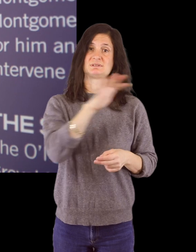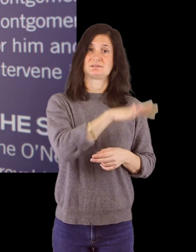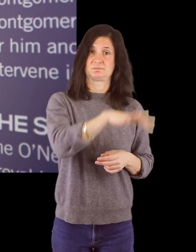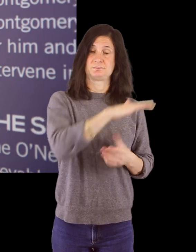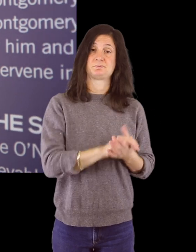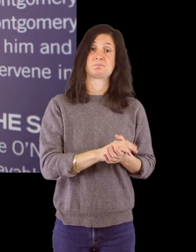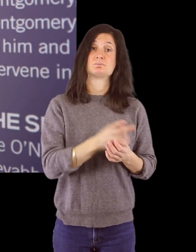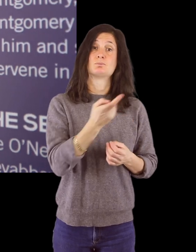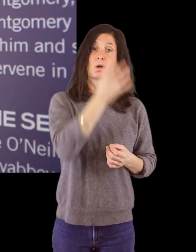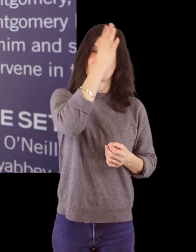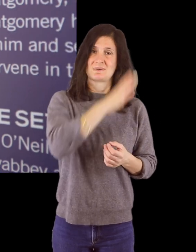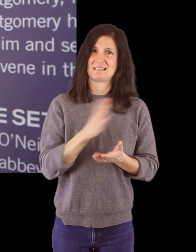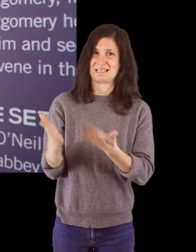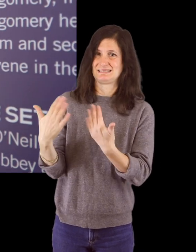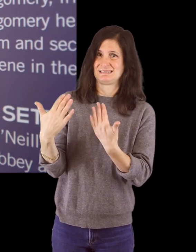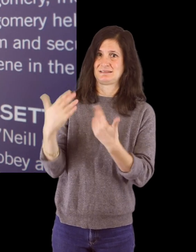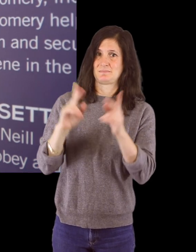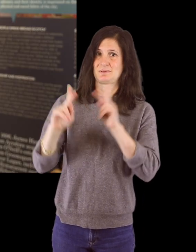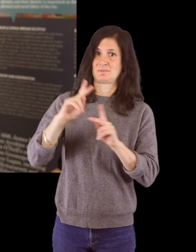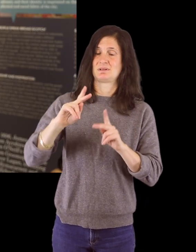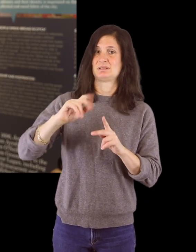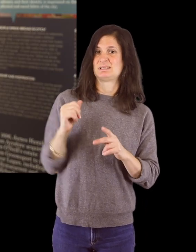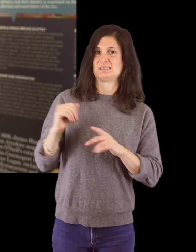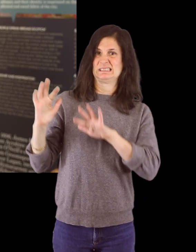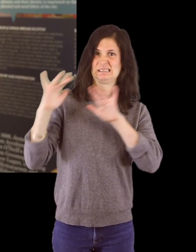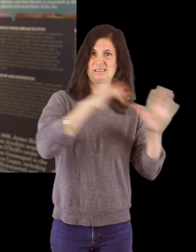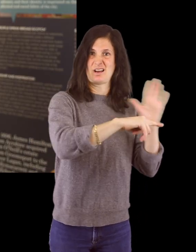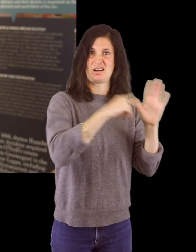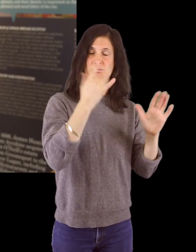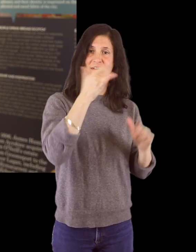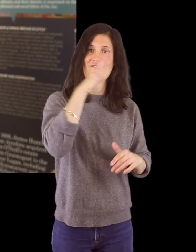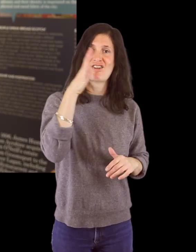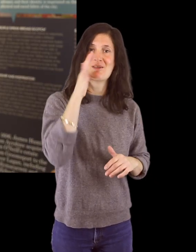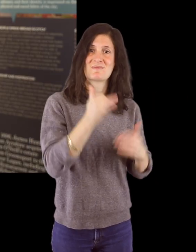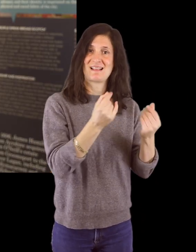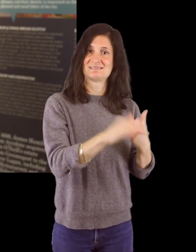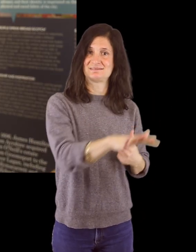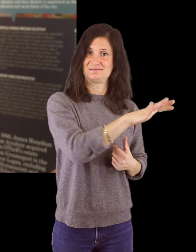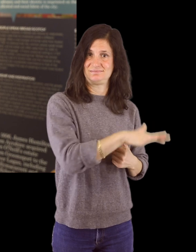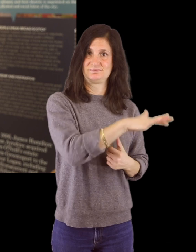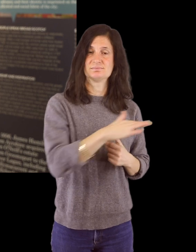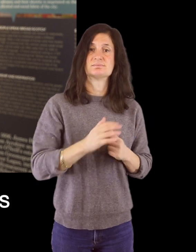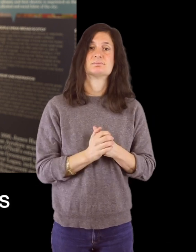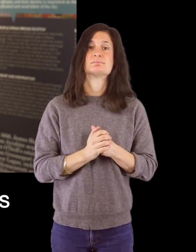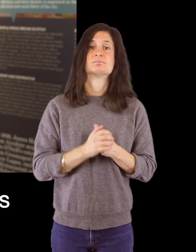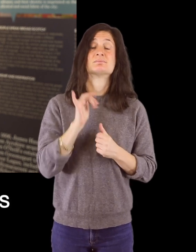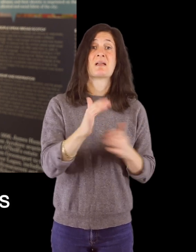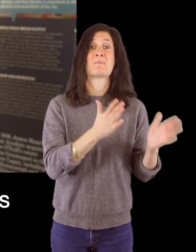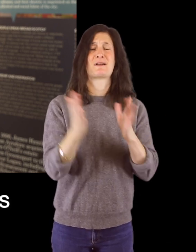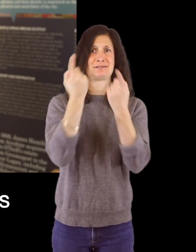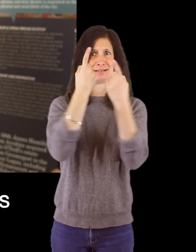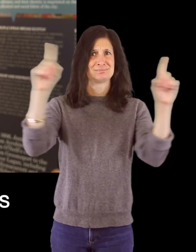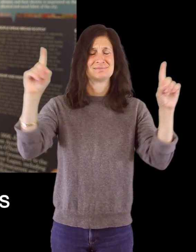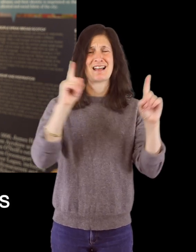men recruited tenants from the Scottish lowlands to move to Ulster to farm their newly acquired land. This plan